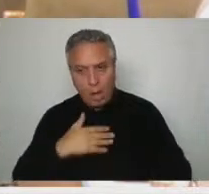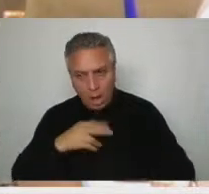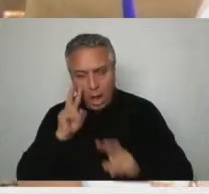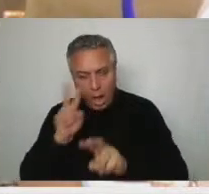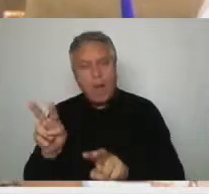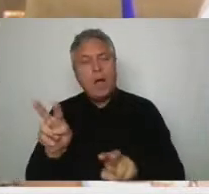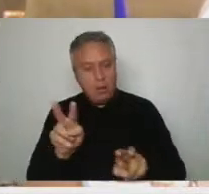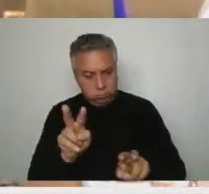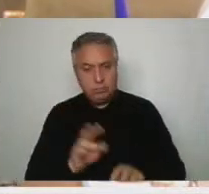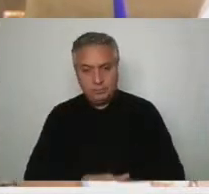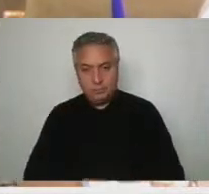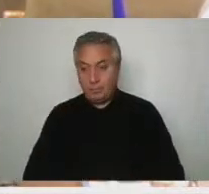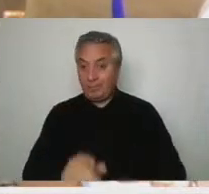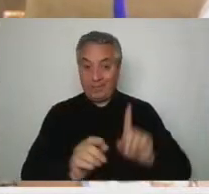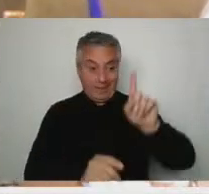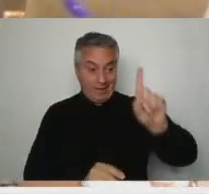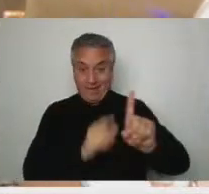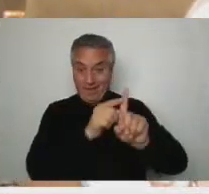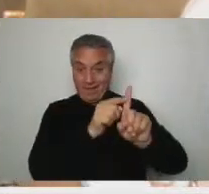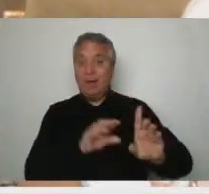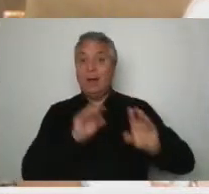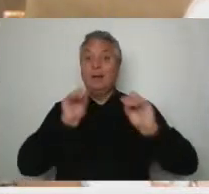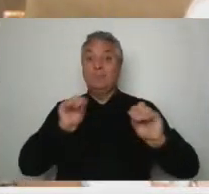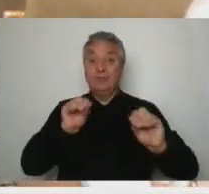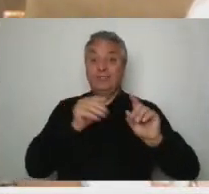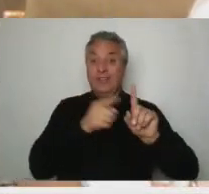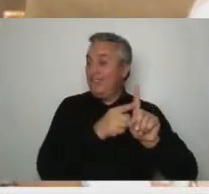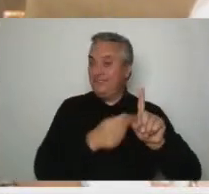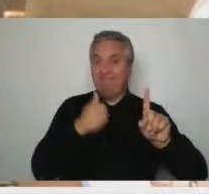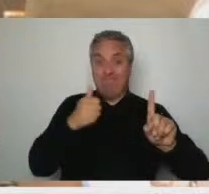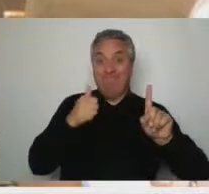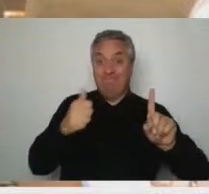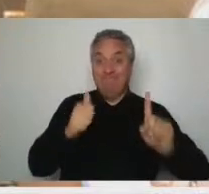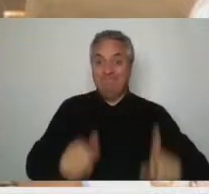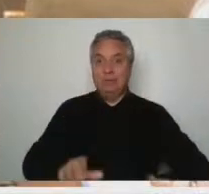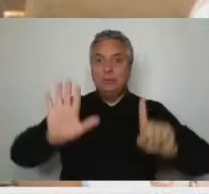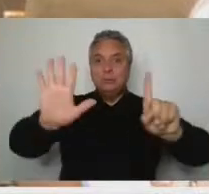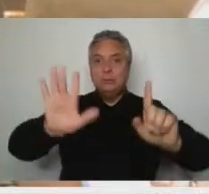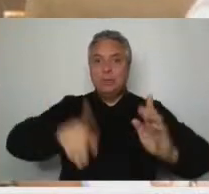I think this is something that we can better